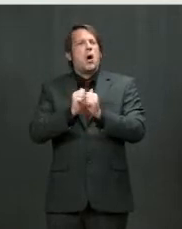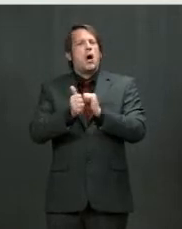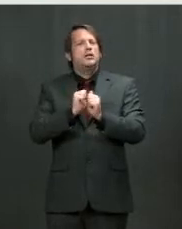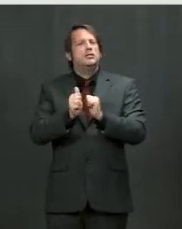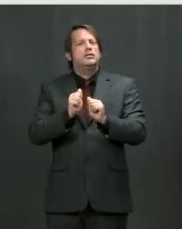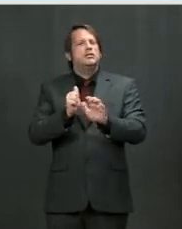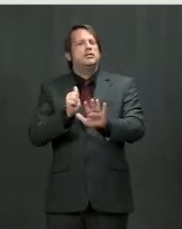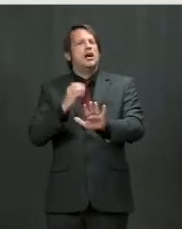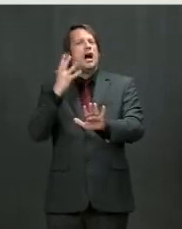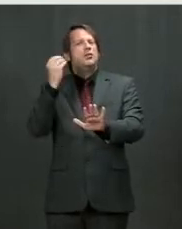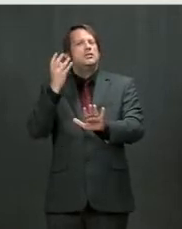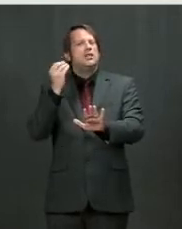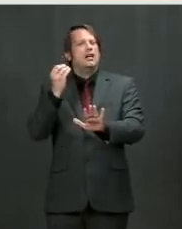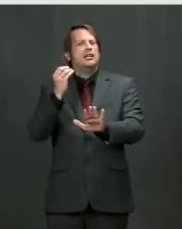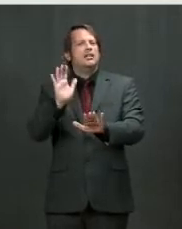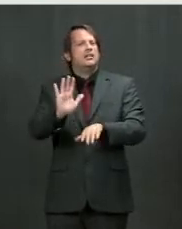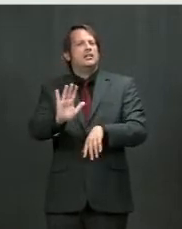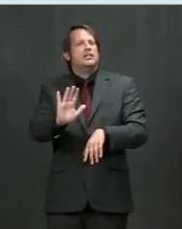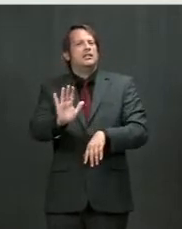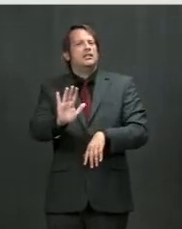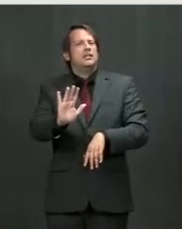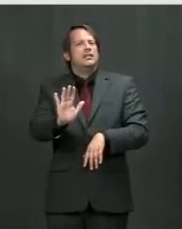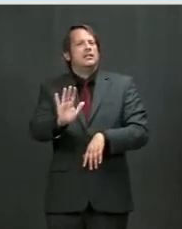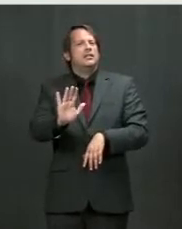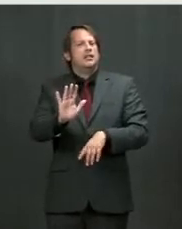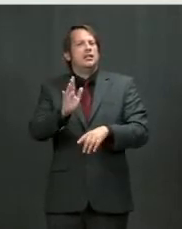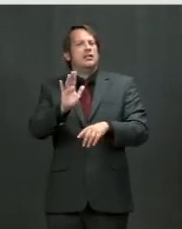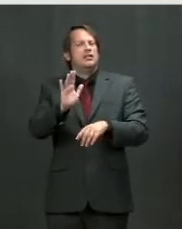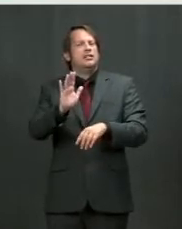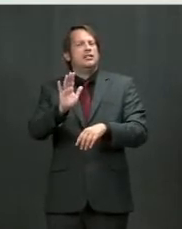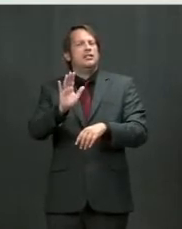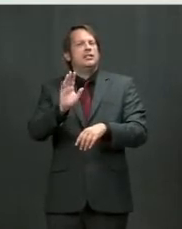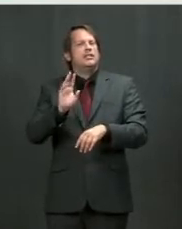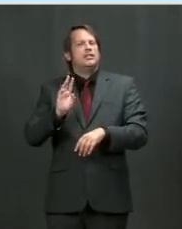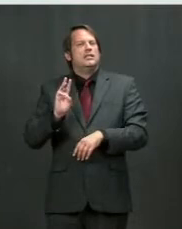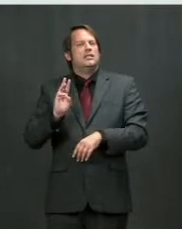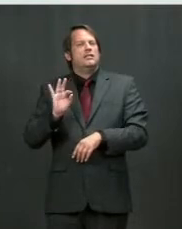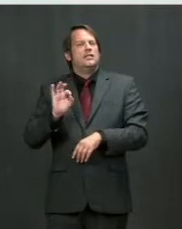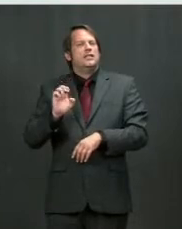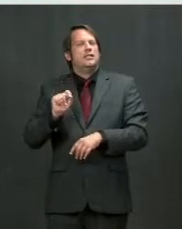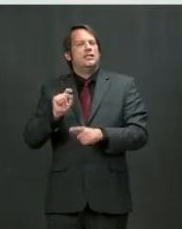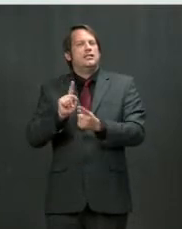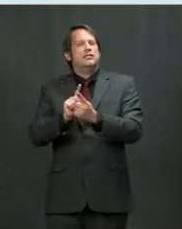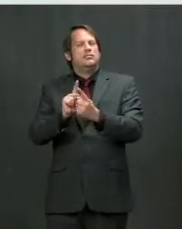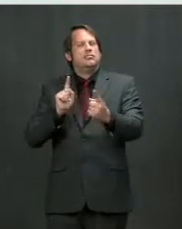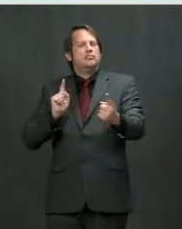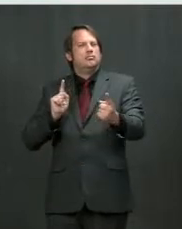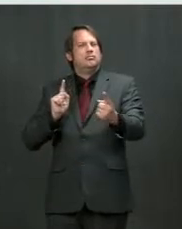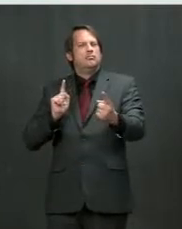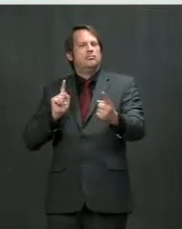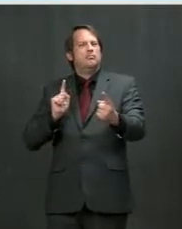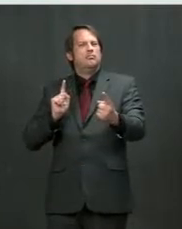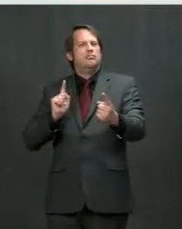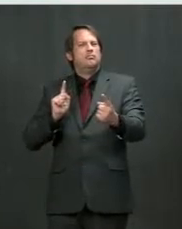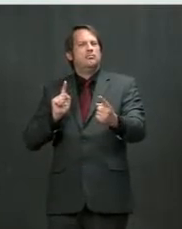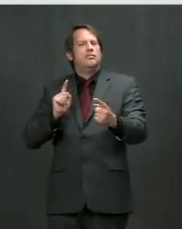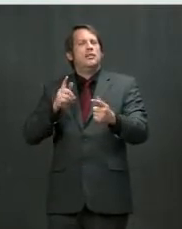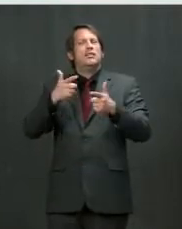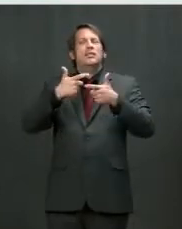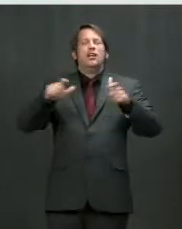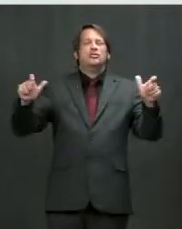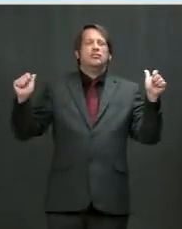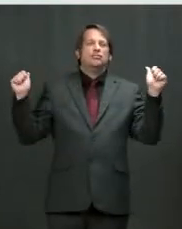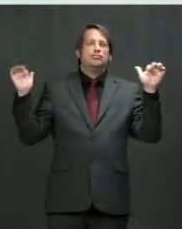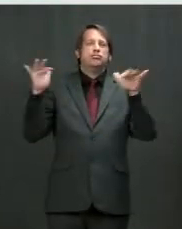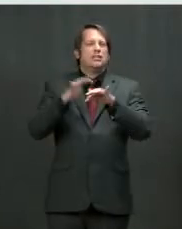at least 6 feet apart. Similarly, large events should also be deferred. We have guidance on CDC's website